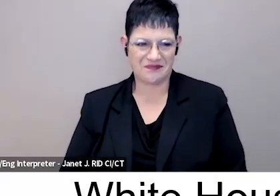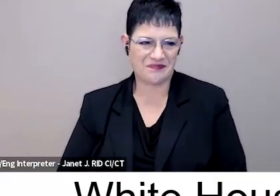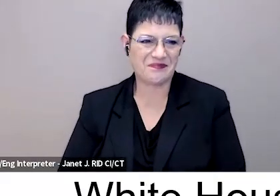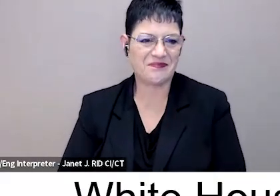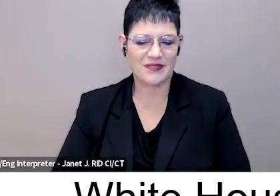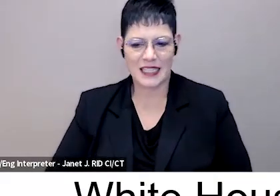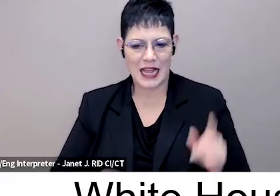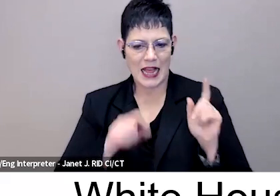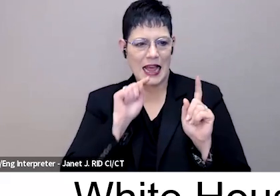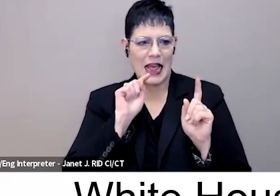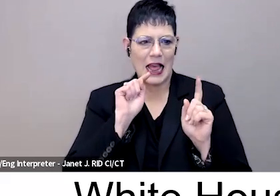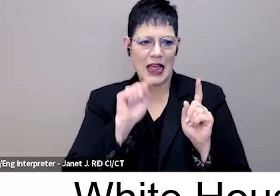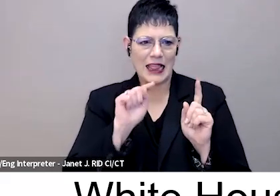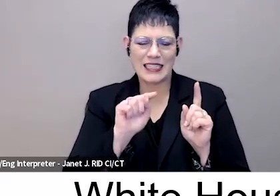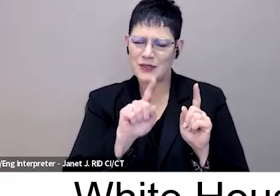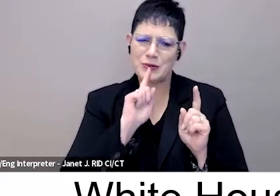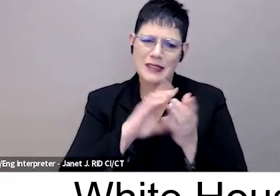This was just we had a nice